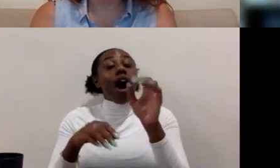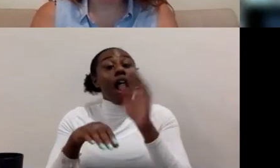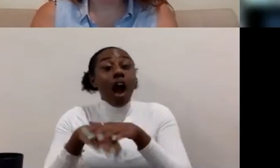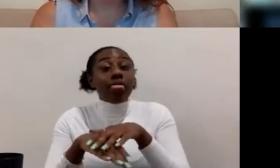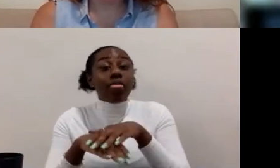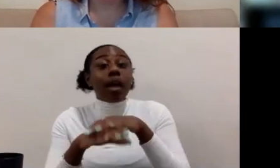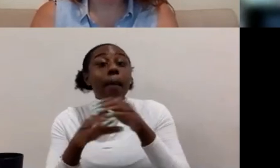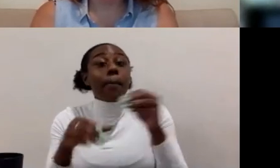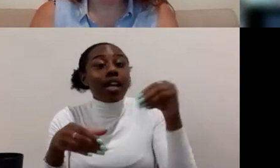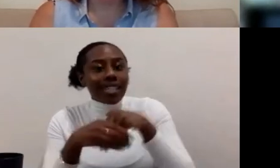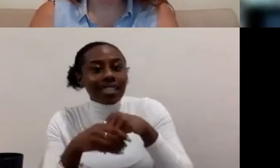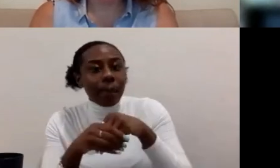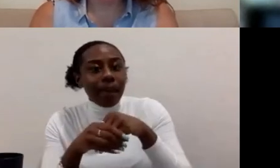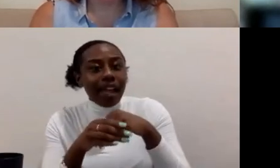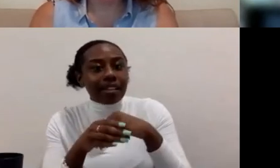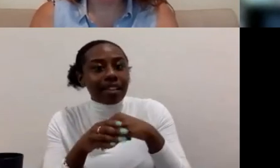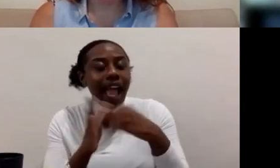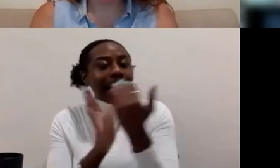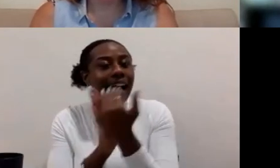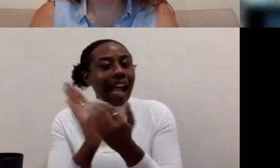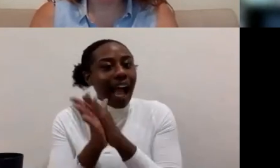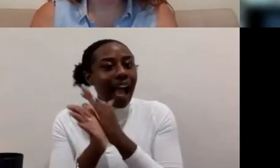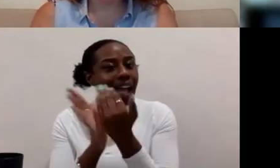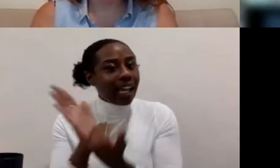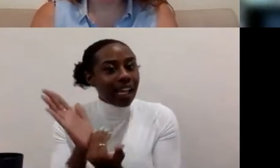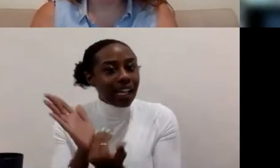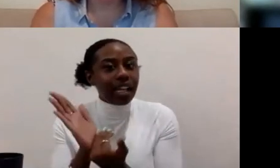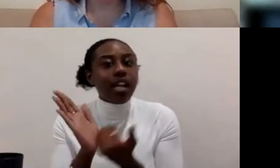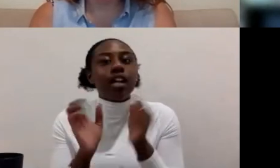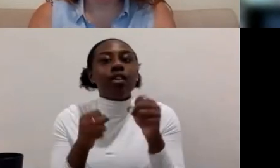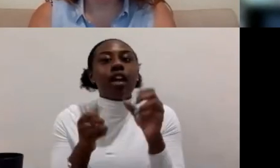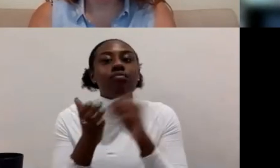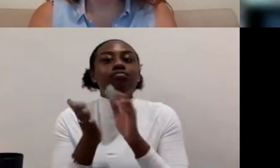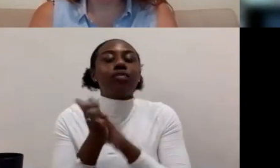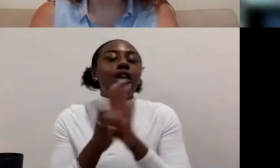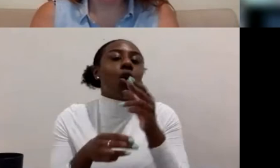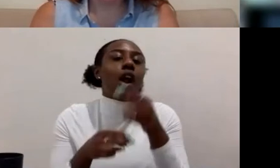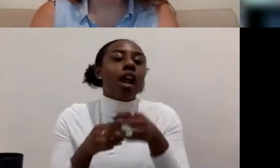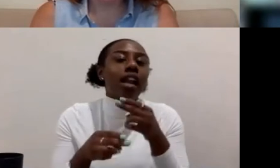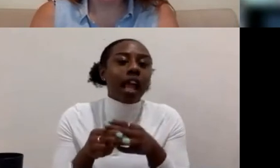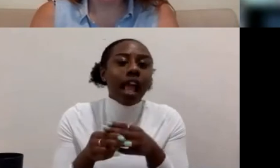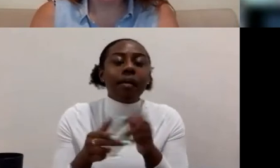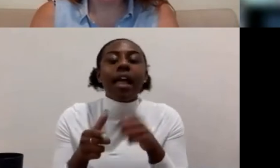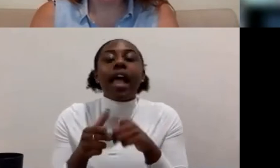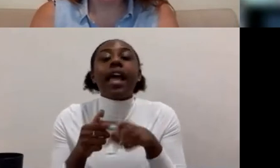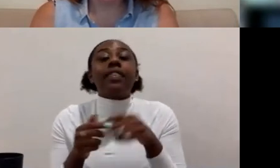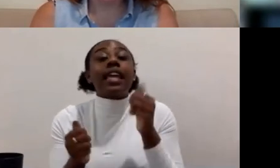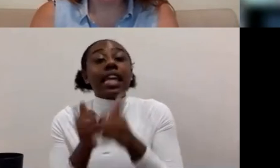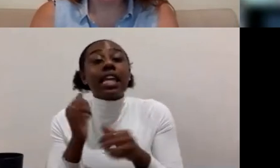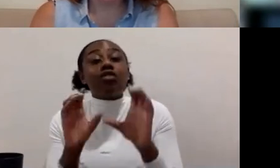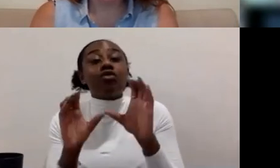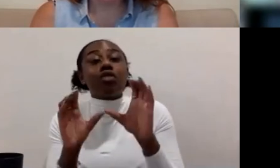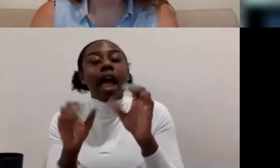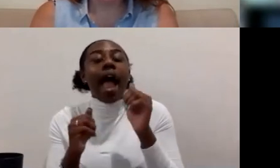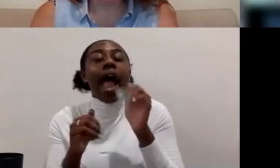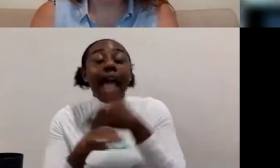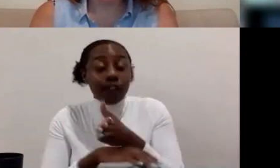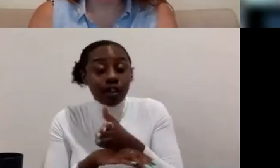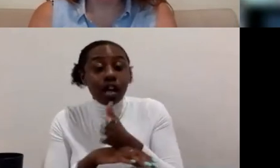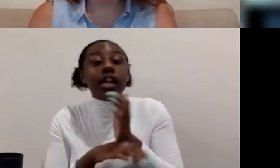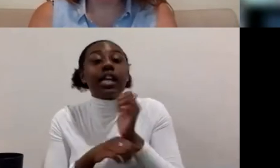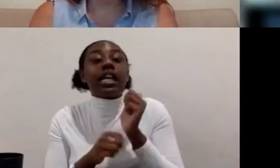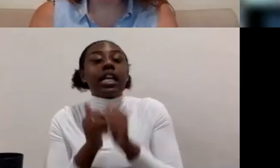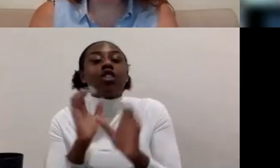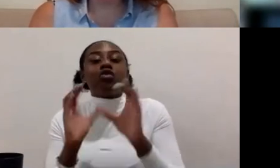and their discussion. And then we'll hear back from each group a 1-minute report back on the history you were